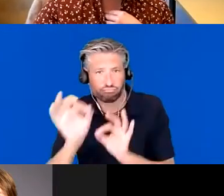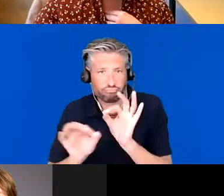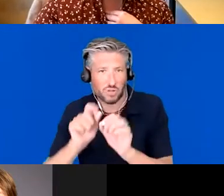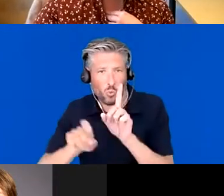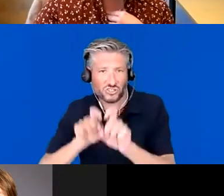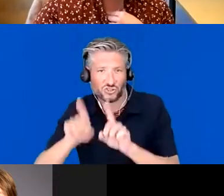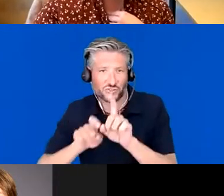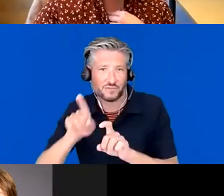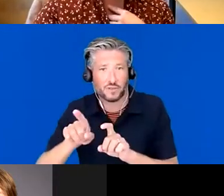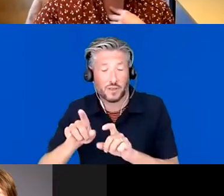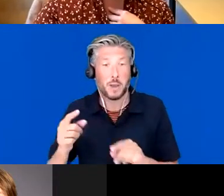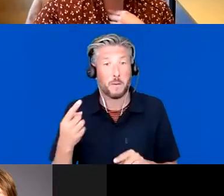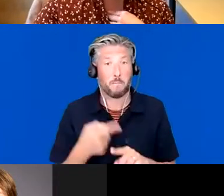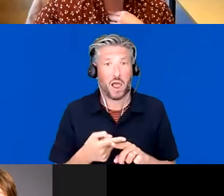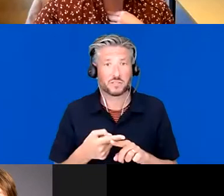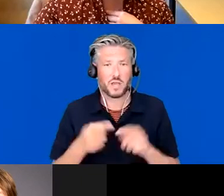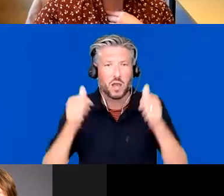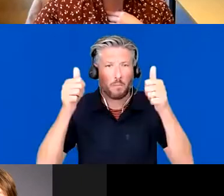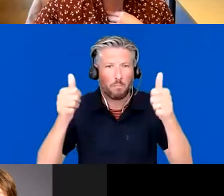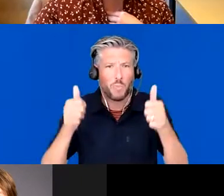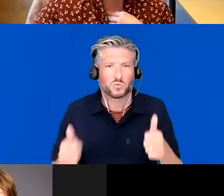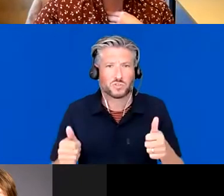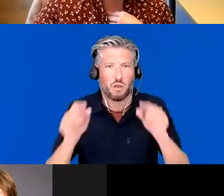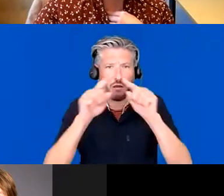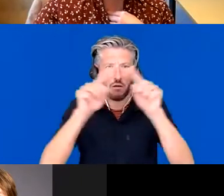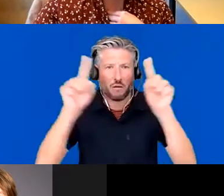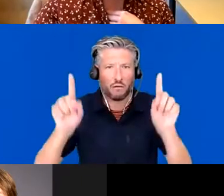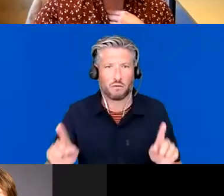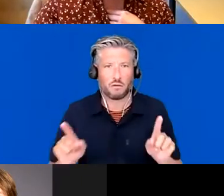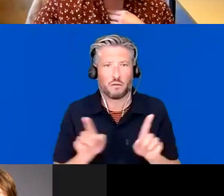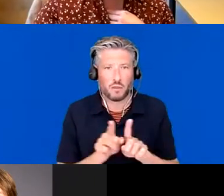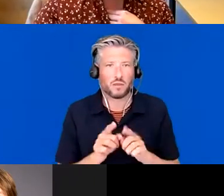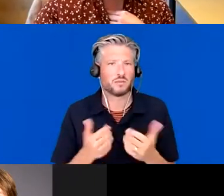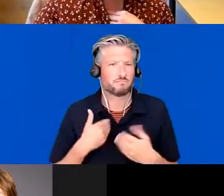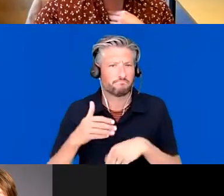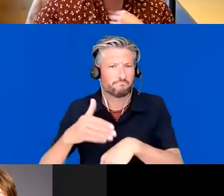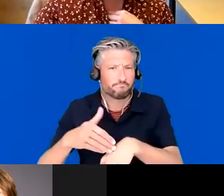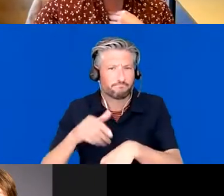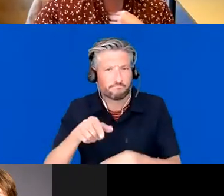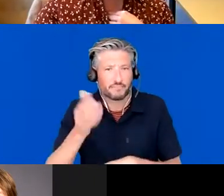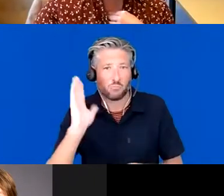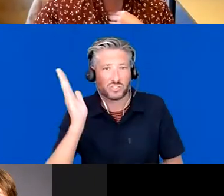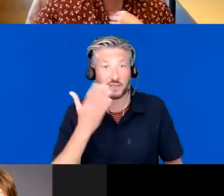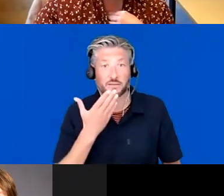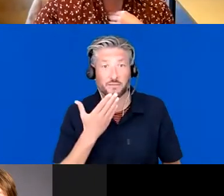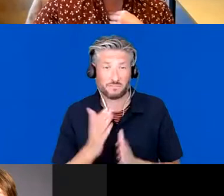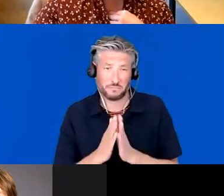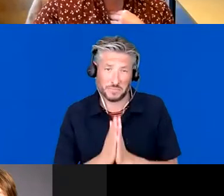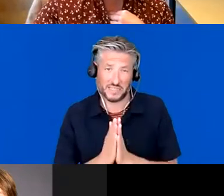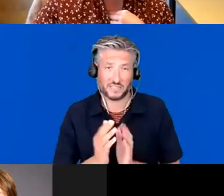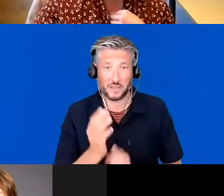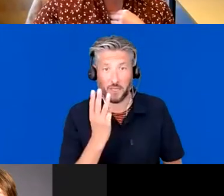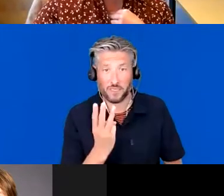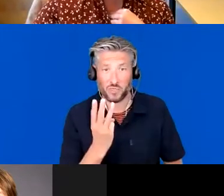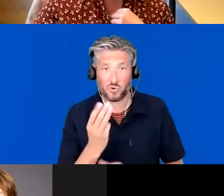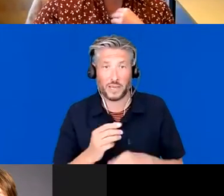posters were recorded in advance. We asked poster presenters to have their poster and make a 3-minute video talking about it. And the works